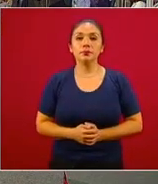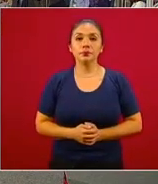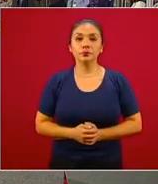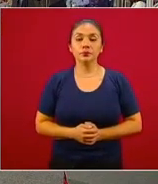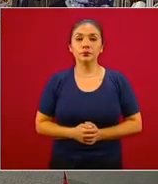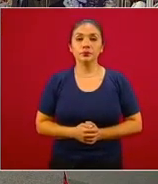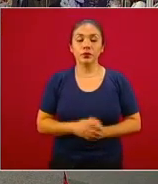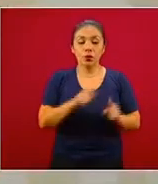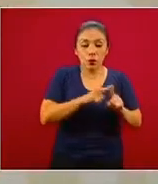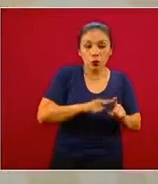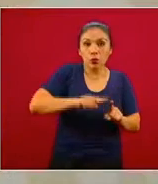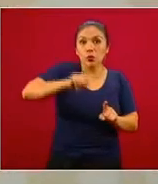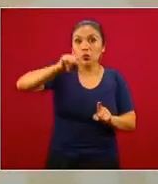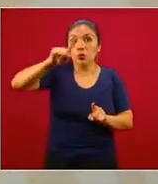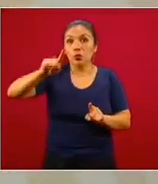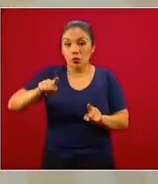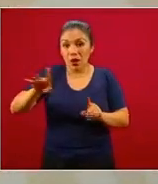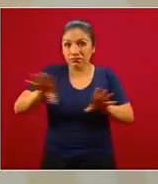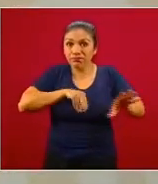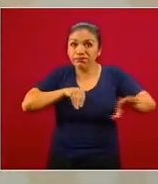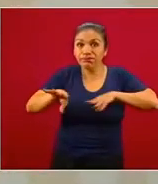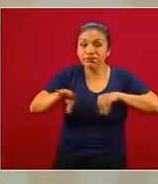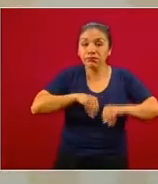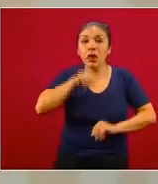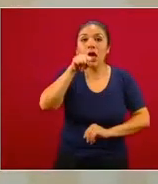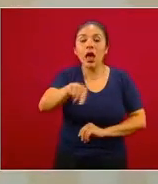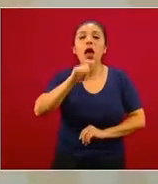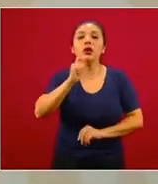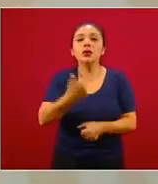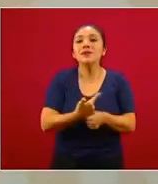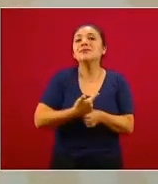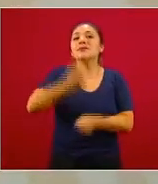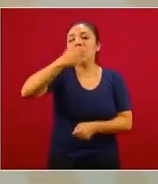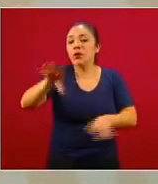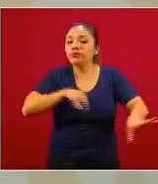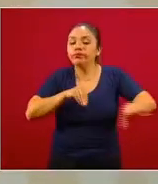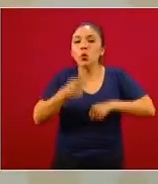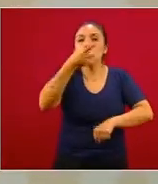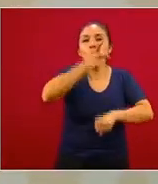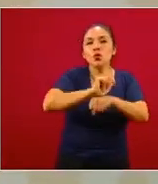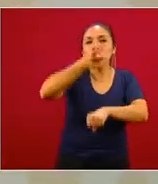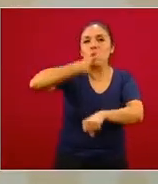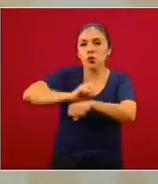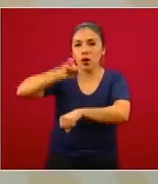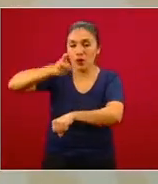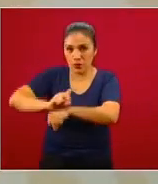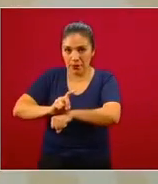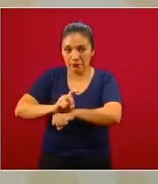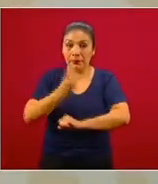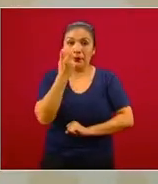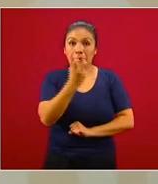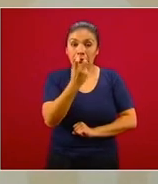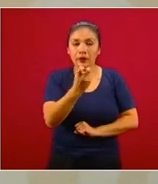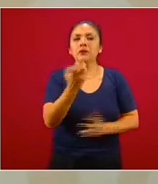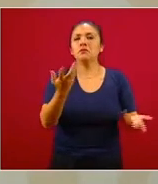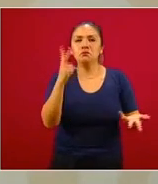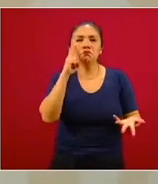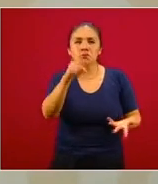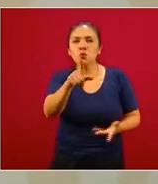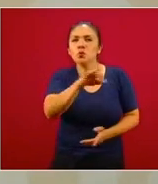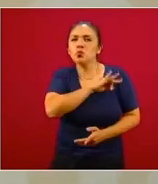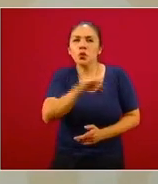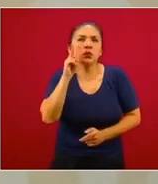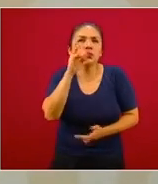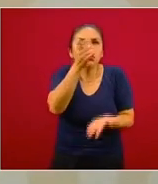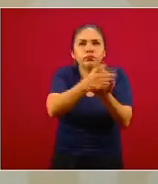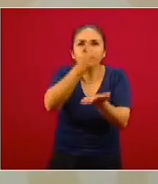our pandemic curve represents the intensity of transmission day by day. This is reflected